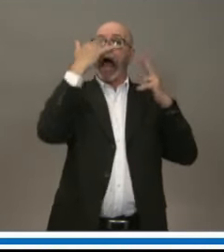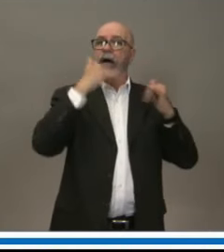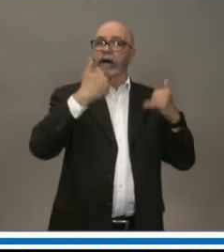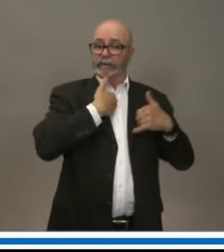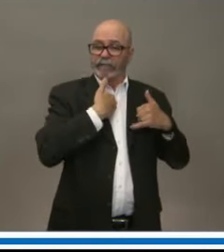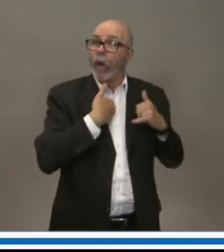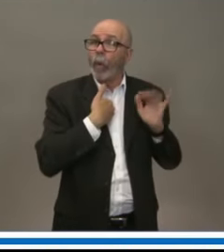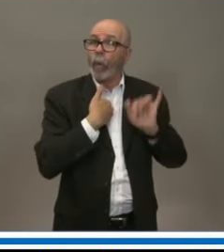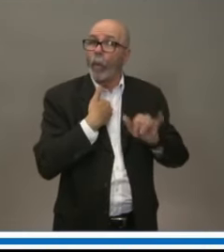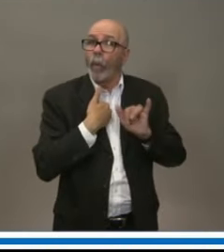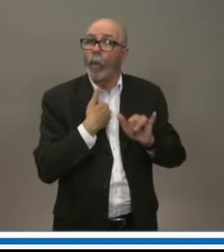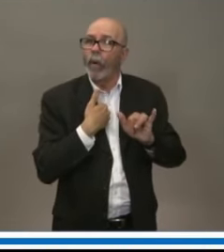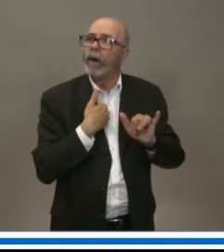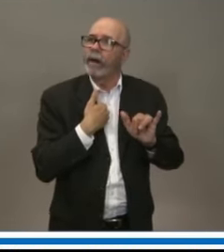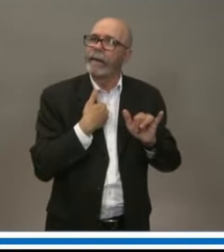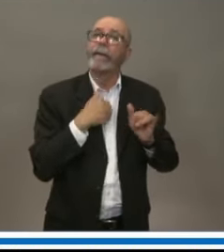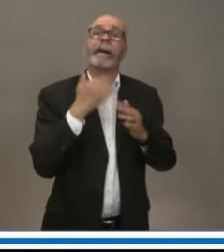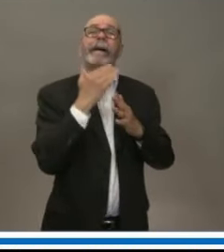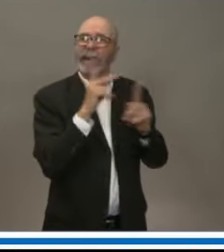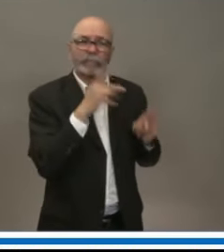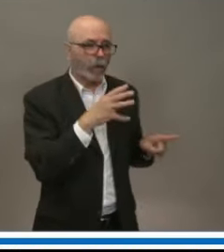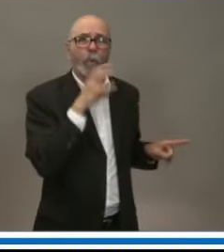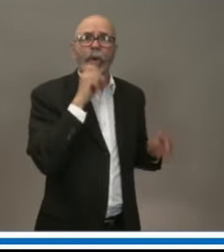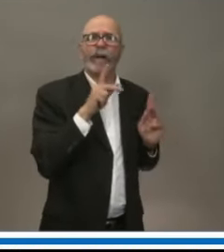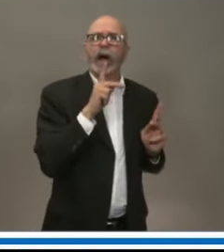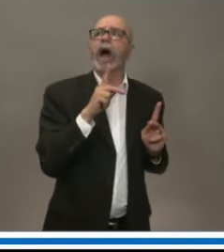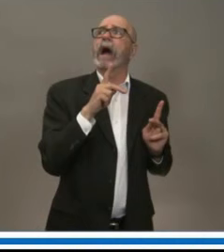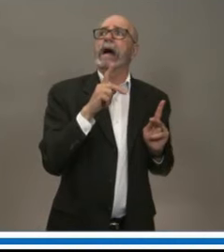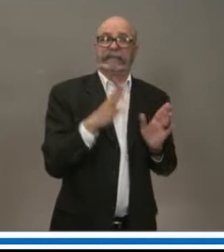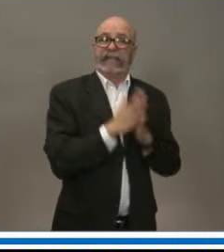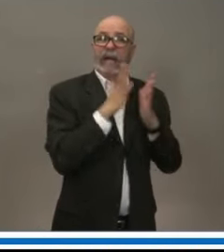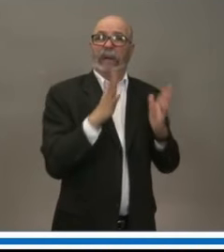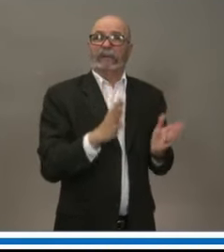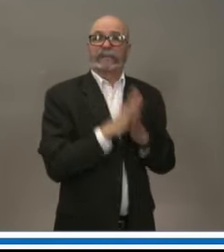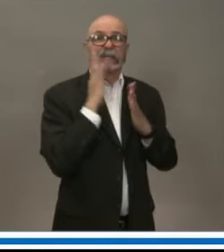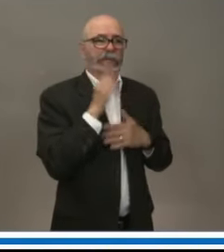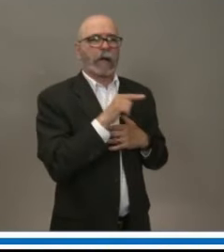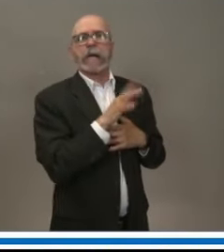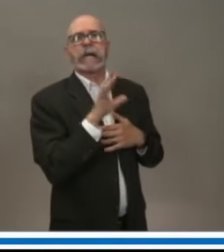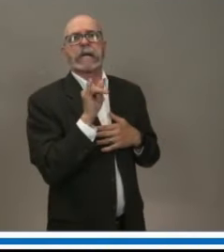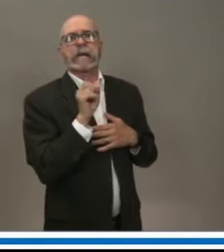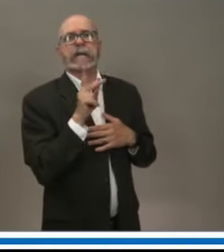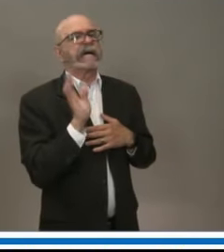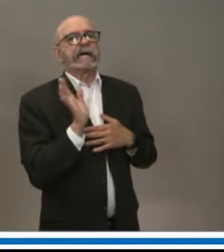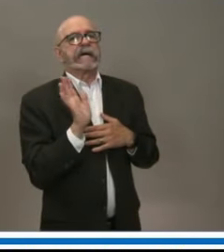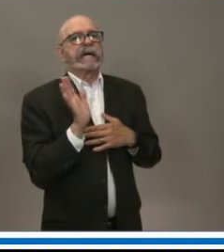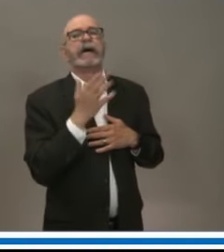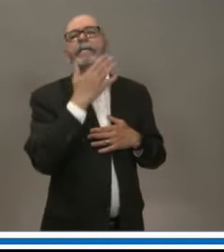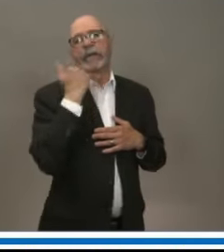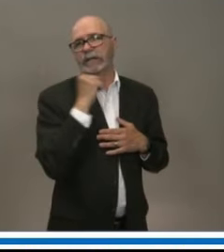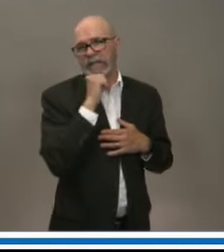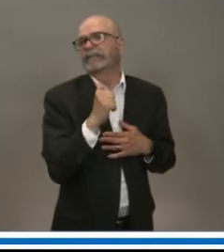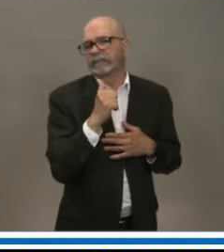mild disease. But that doesn't mean we don't have to still apply all the necessary outbreak control precautions that we